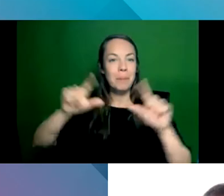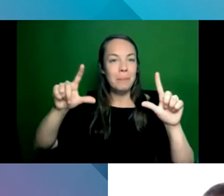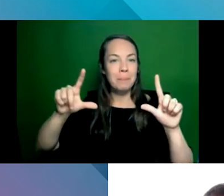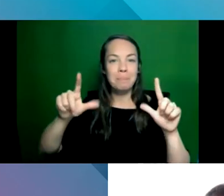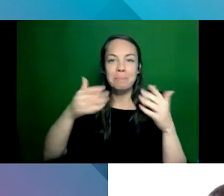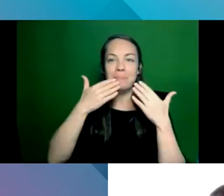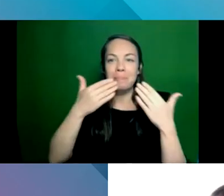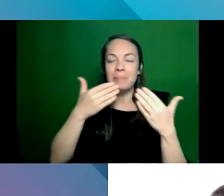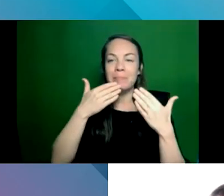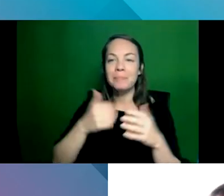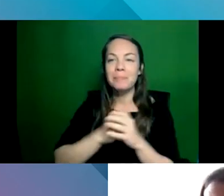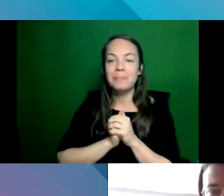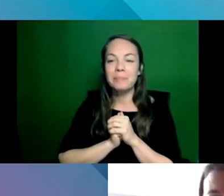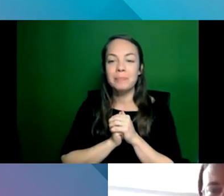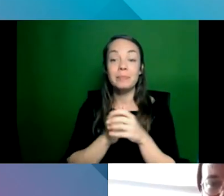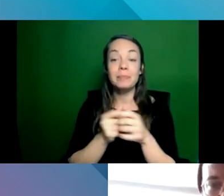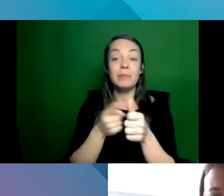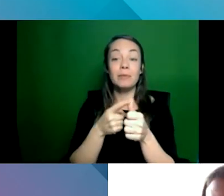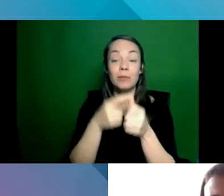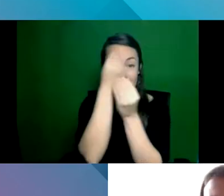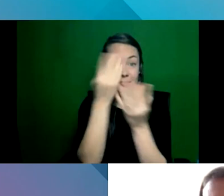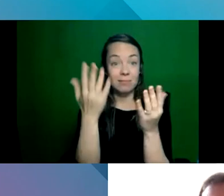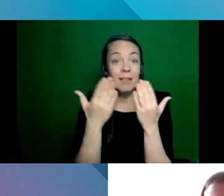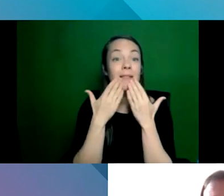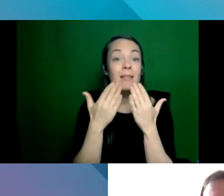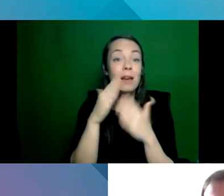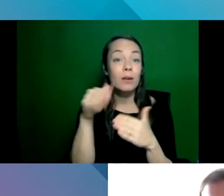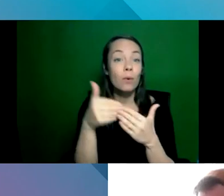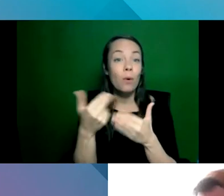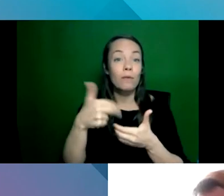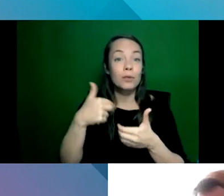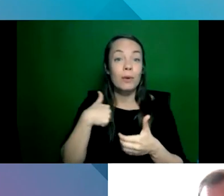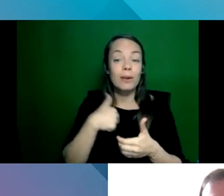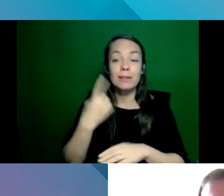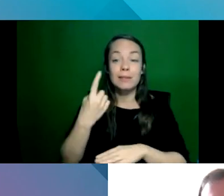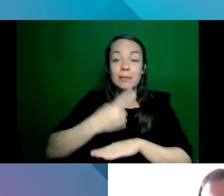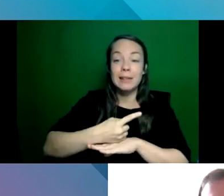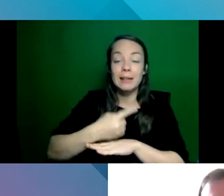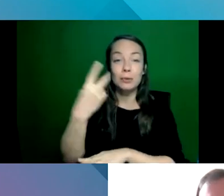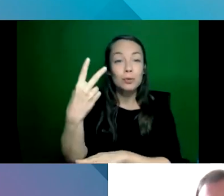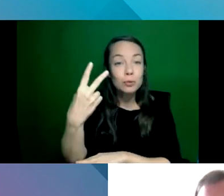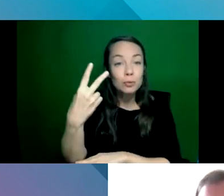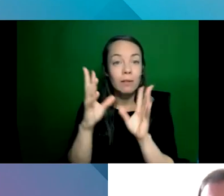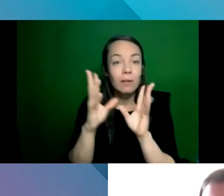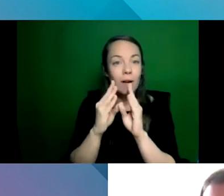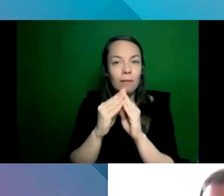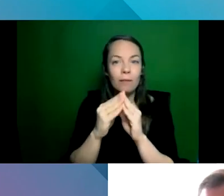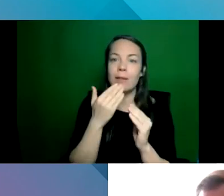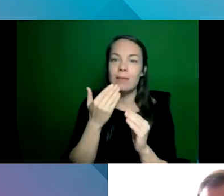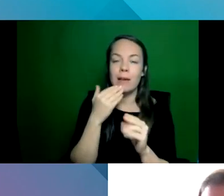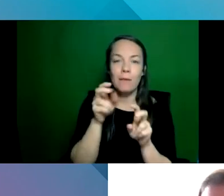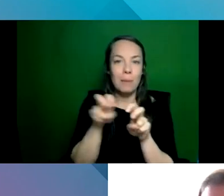Thanks, first of all, to everyone for joining us for day two of our conference. And thanks to our panelists for kicking off day two